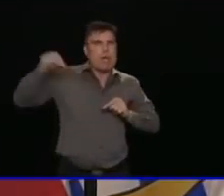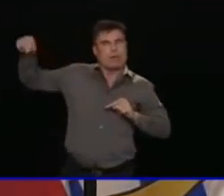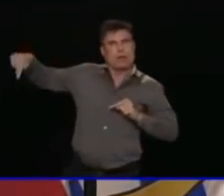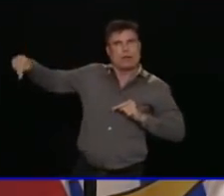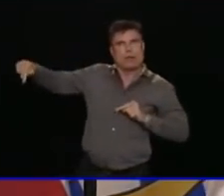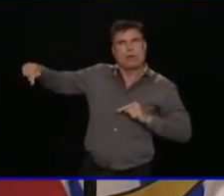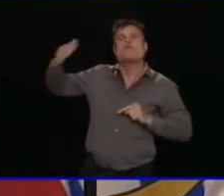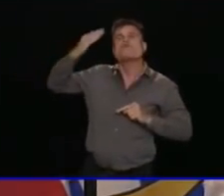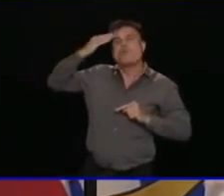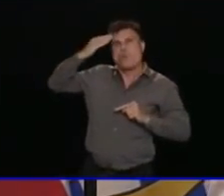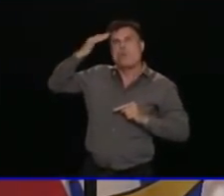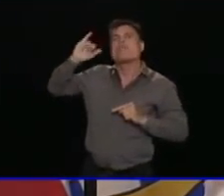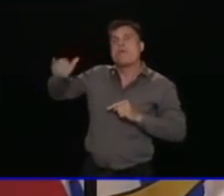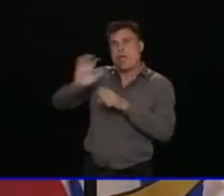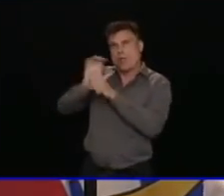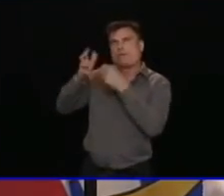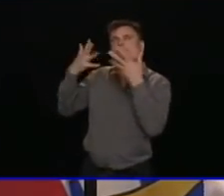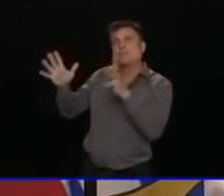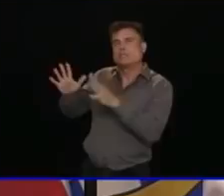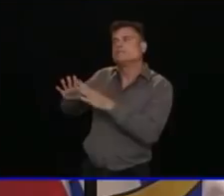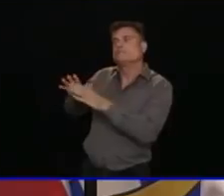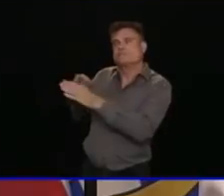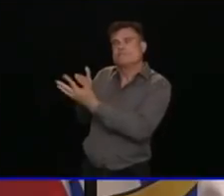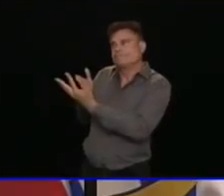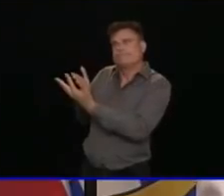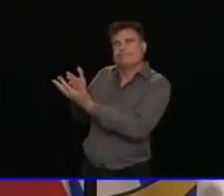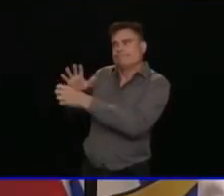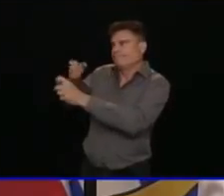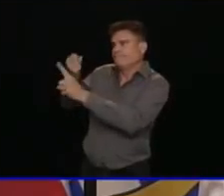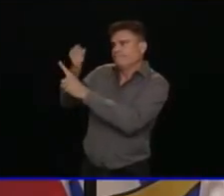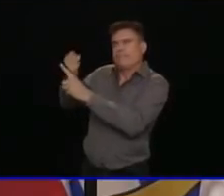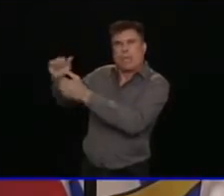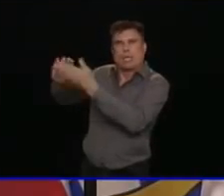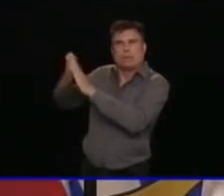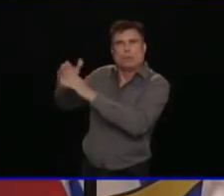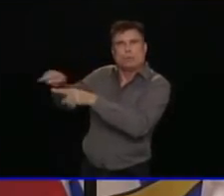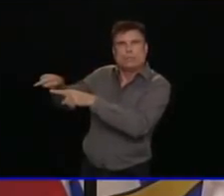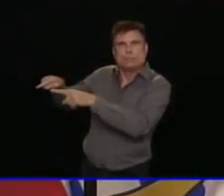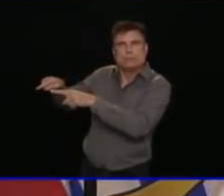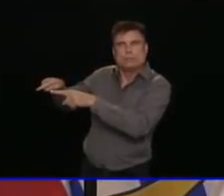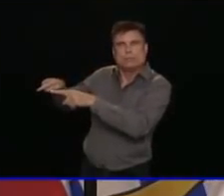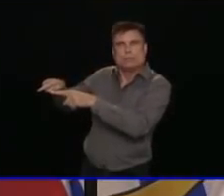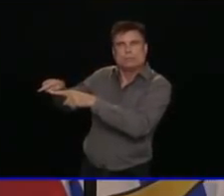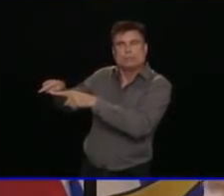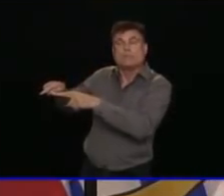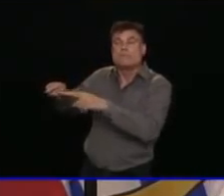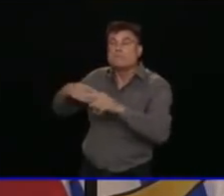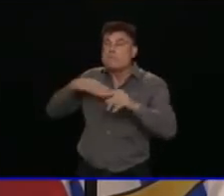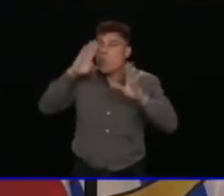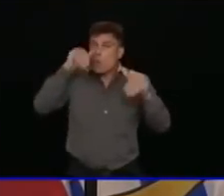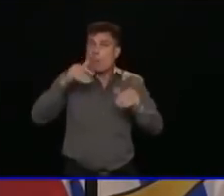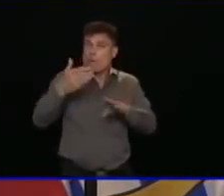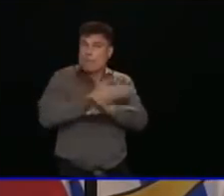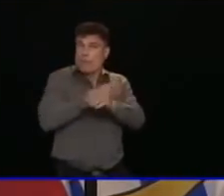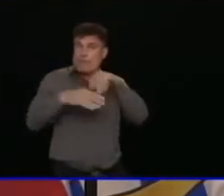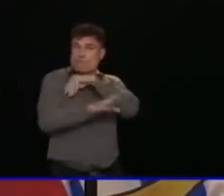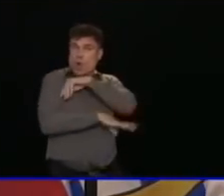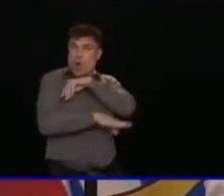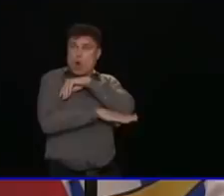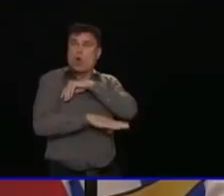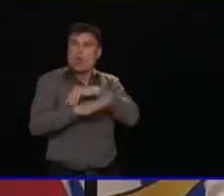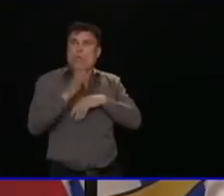the valid protocol to do that? But I'm hoping by the fall in particular that we'll have that as another tool in our surveillance